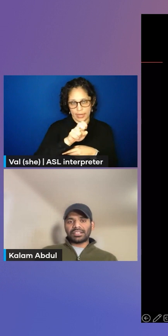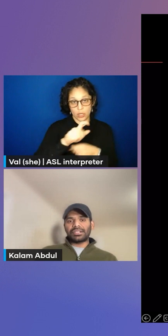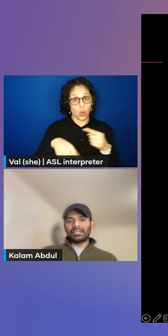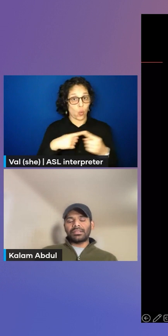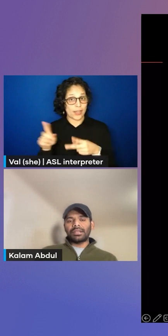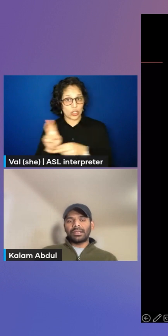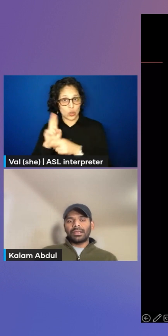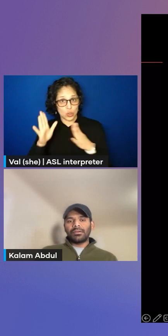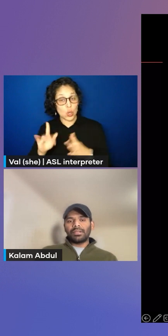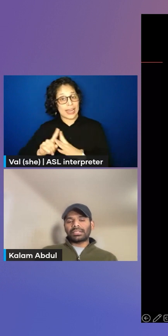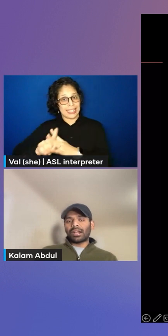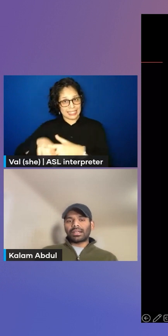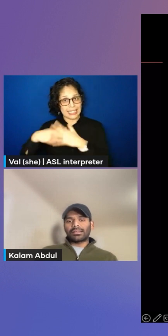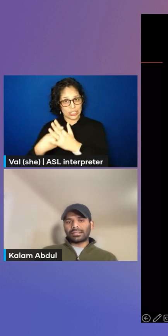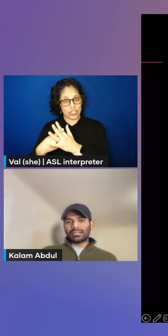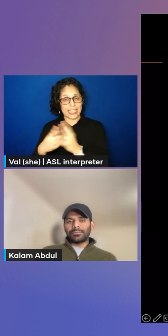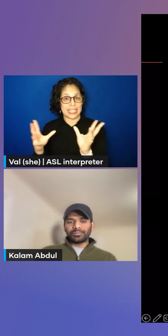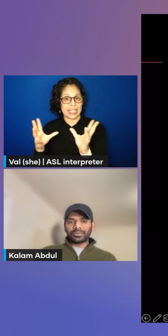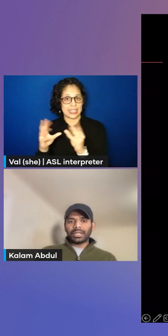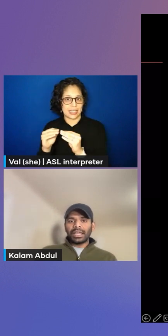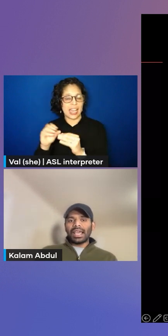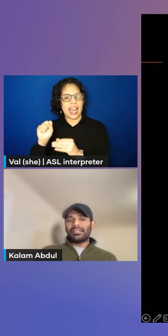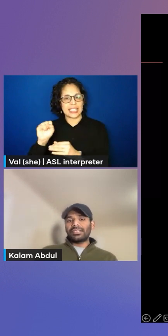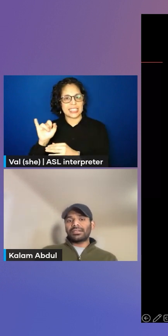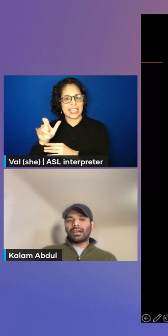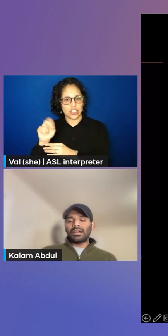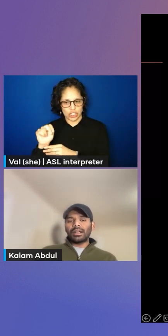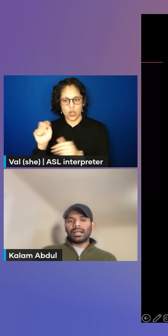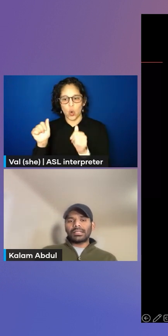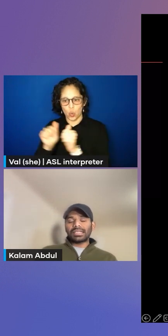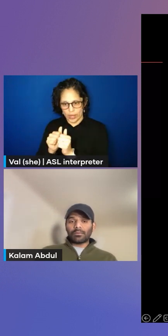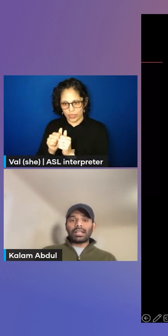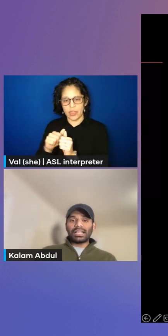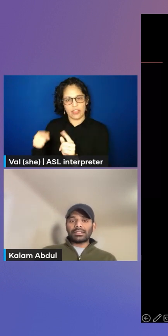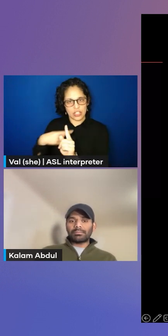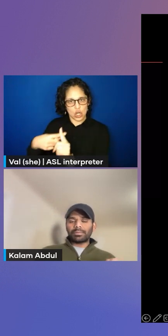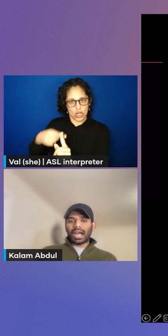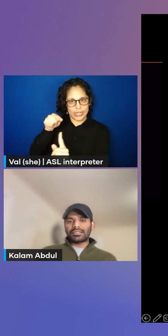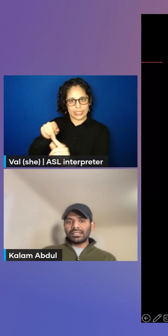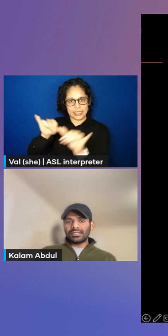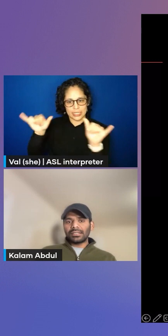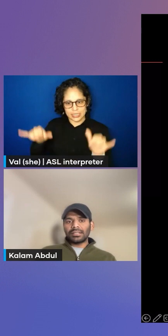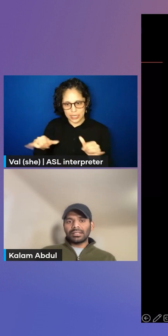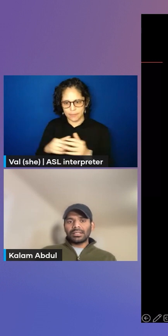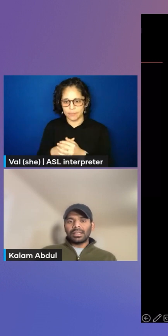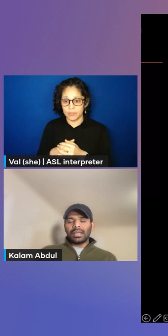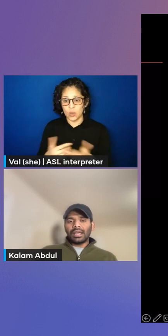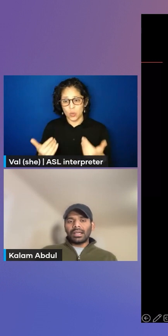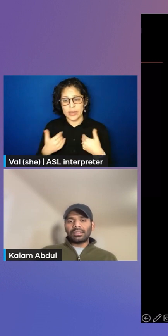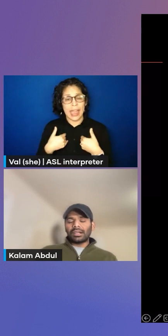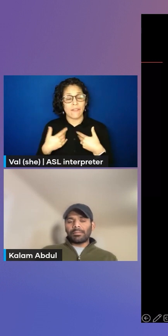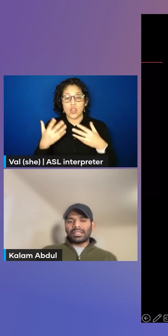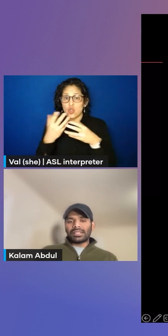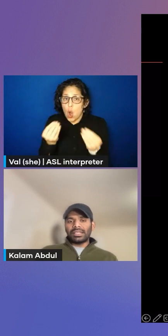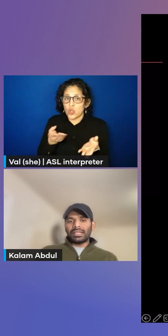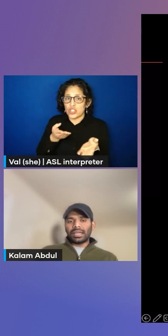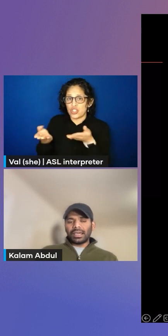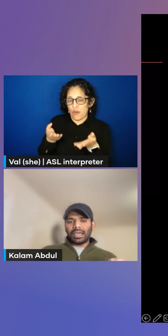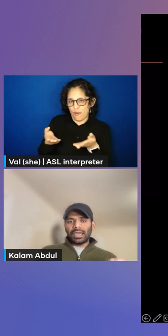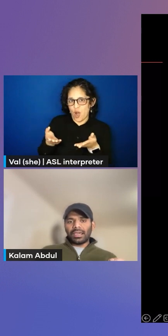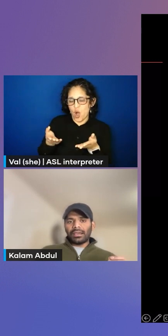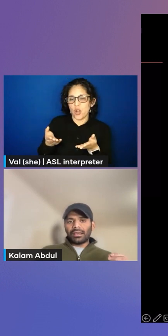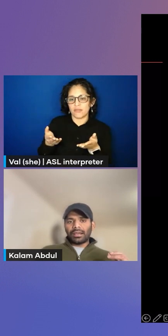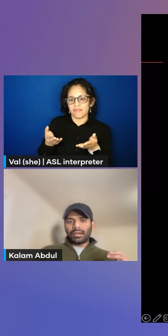a session with the target system. And these are serverless proxies that are